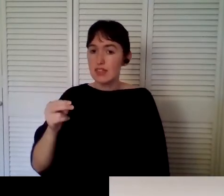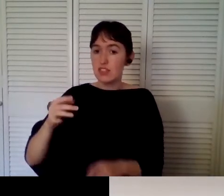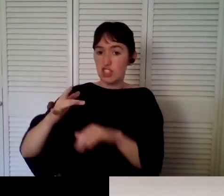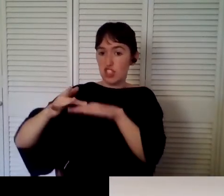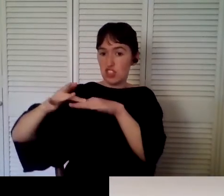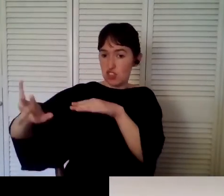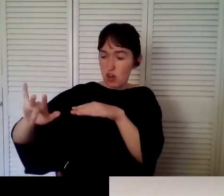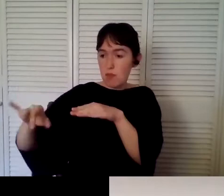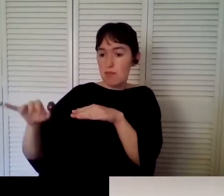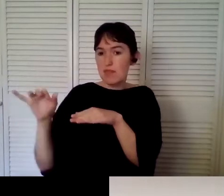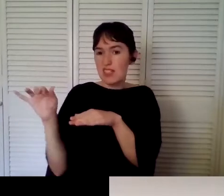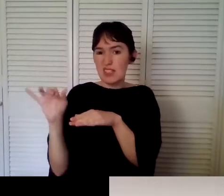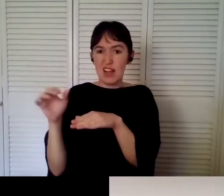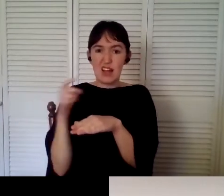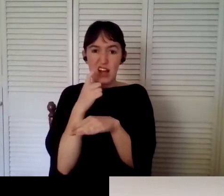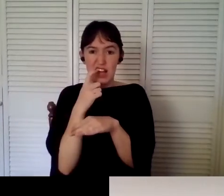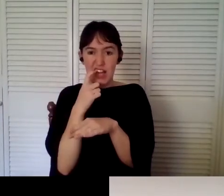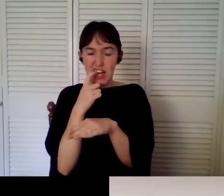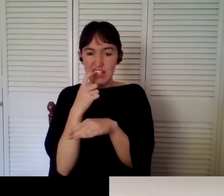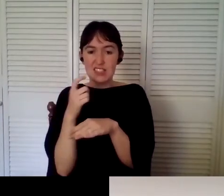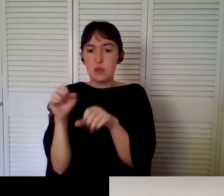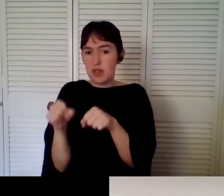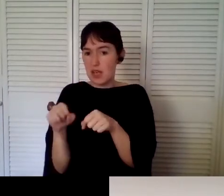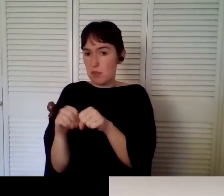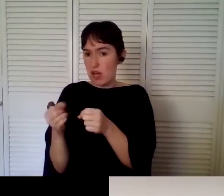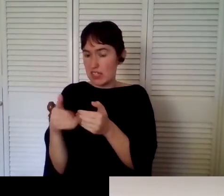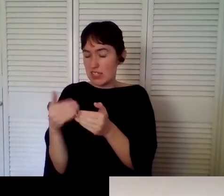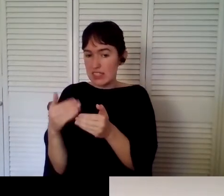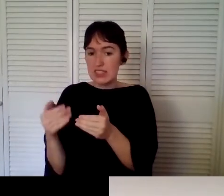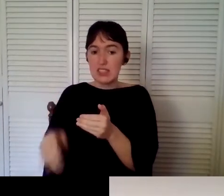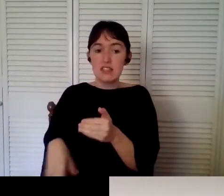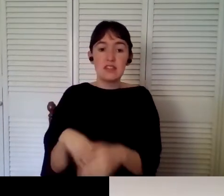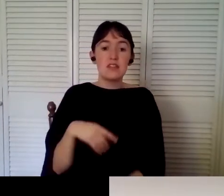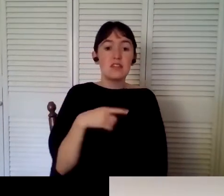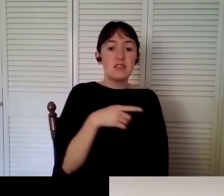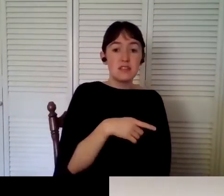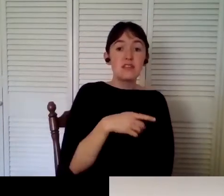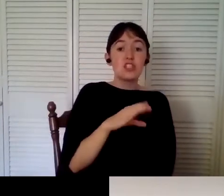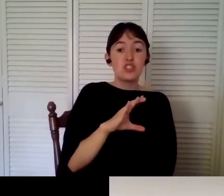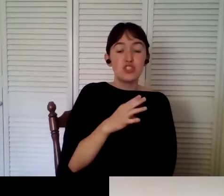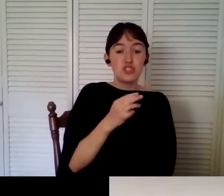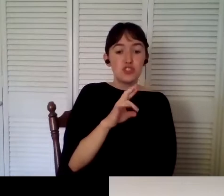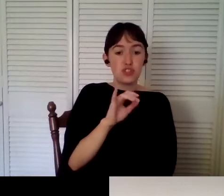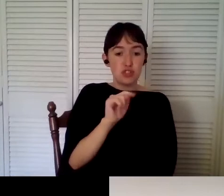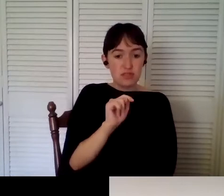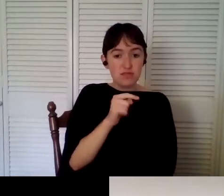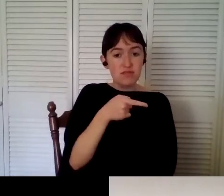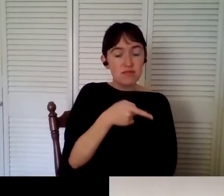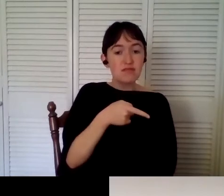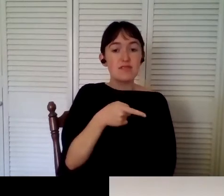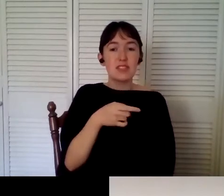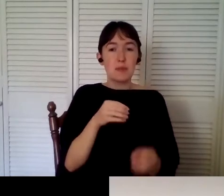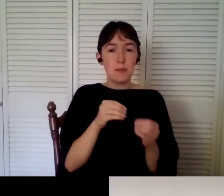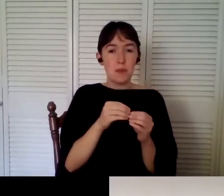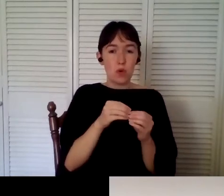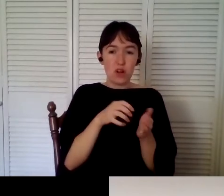it breaks easily. Yeah. Flint or chert, the grains are slightly coarser, so they're not as sharp, but because they're coarser, they're a little bit more